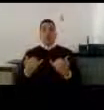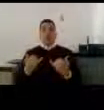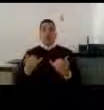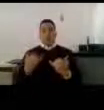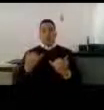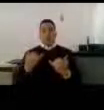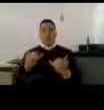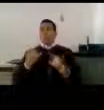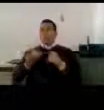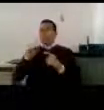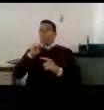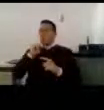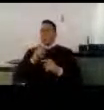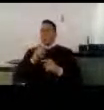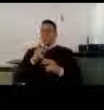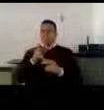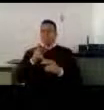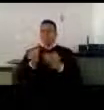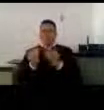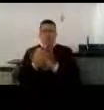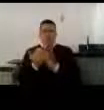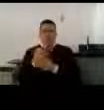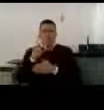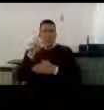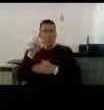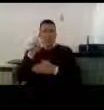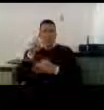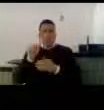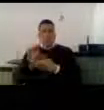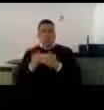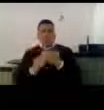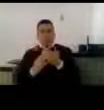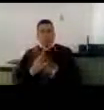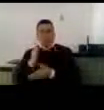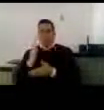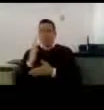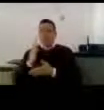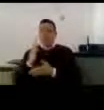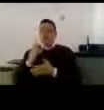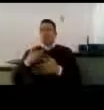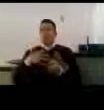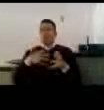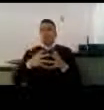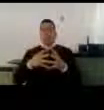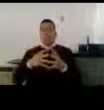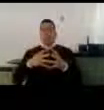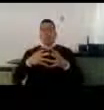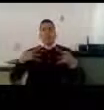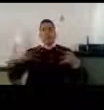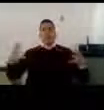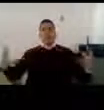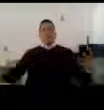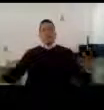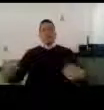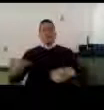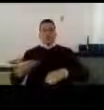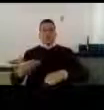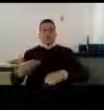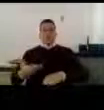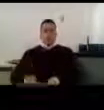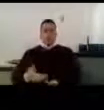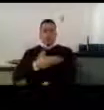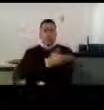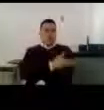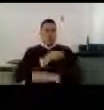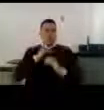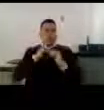the last 50 so years that we have made great strides and great changes for how children are